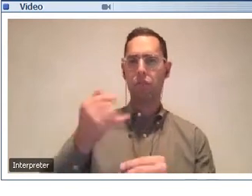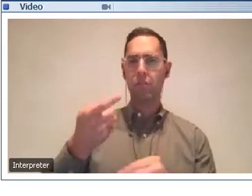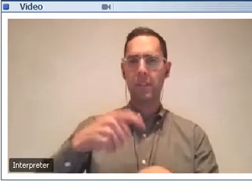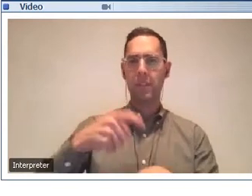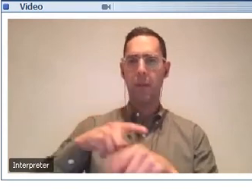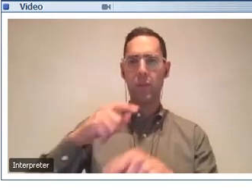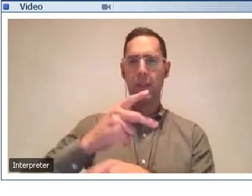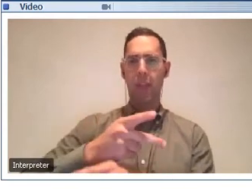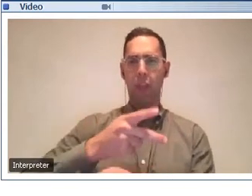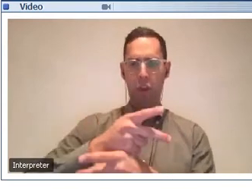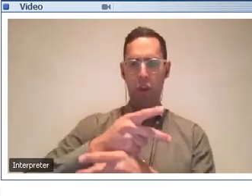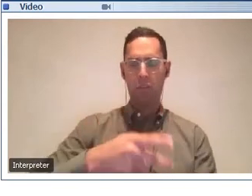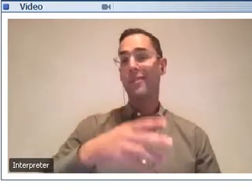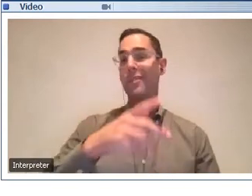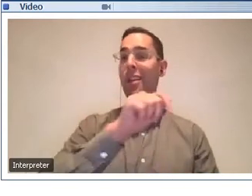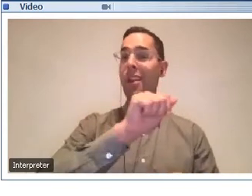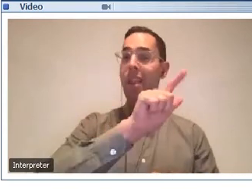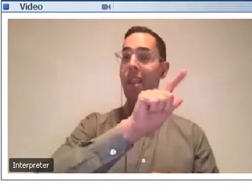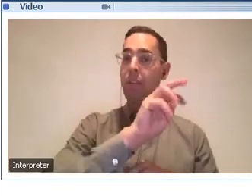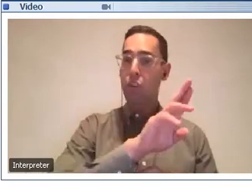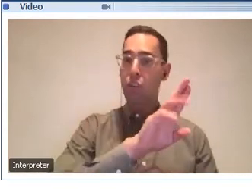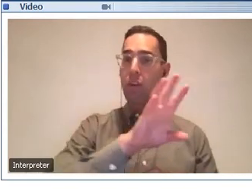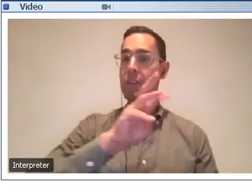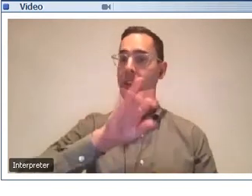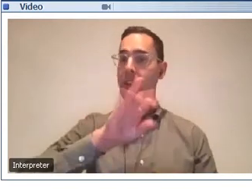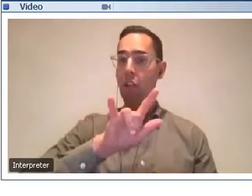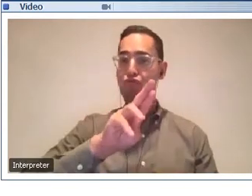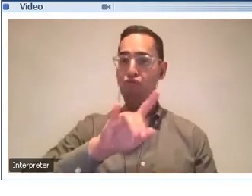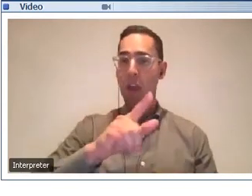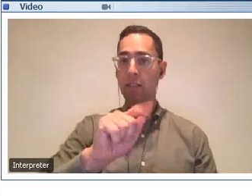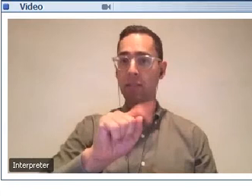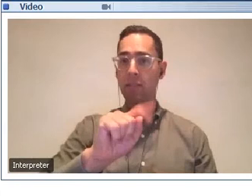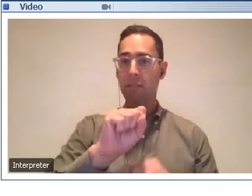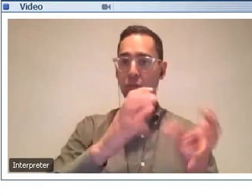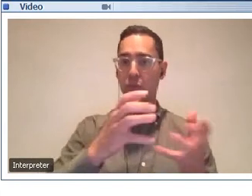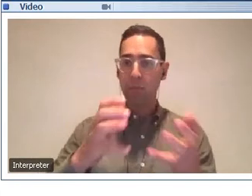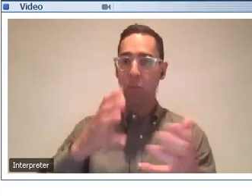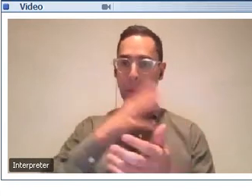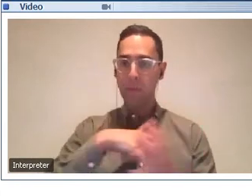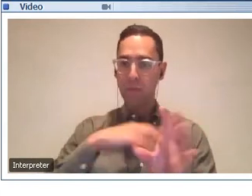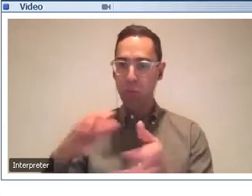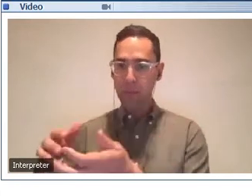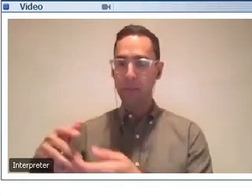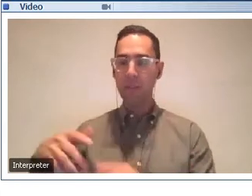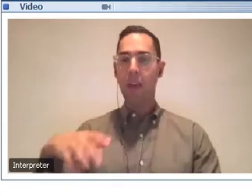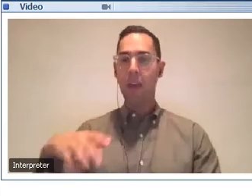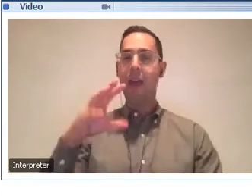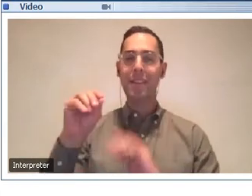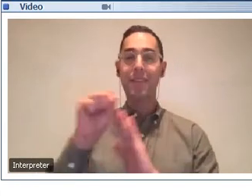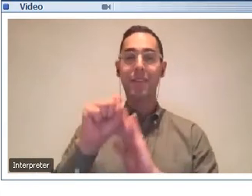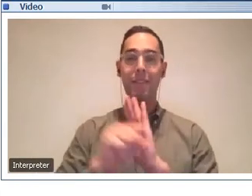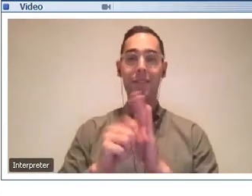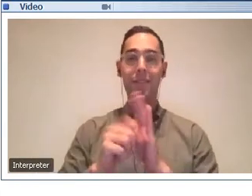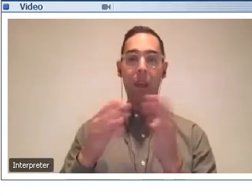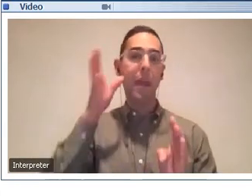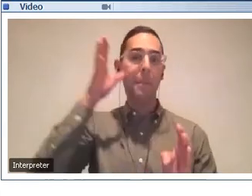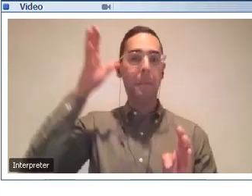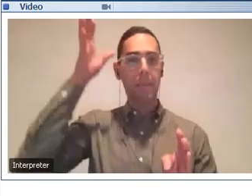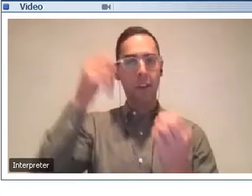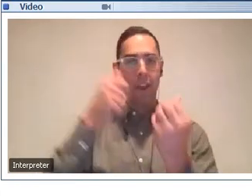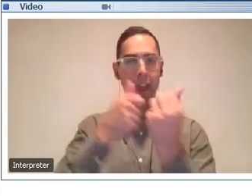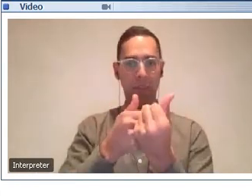and civil rights groups, women's and disability groups, as well as the statewide Parent Advocacy Network, which is New Jersey's Parent Training and